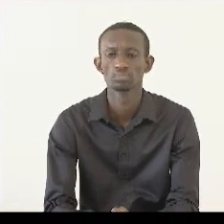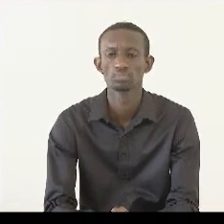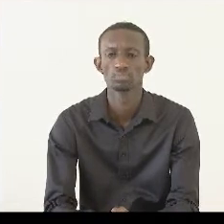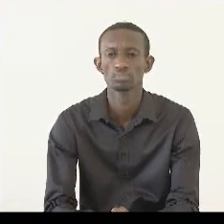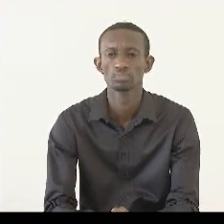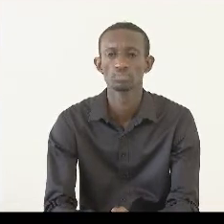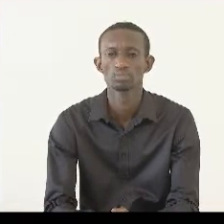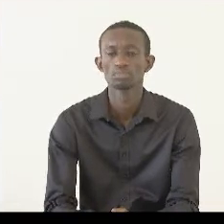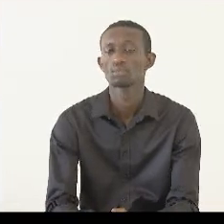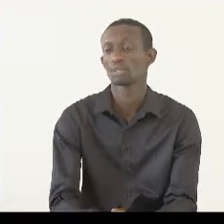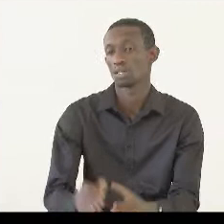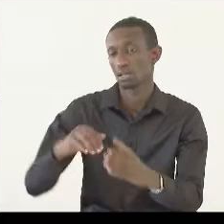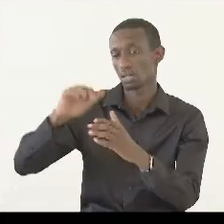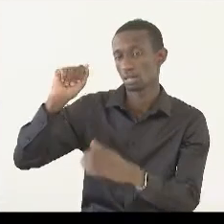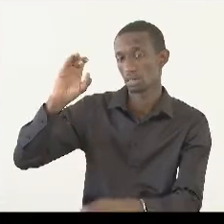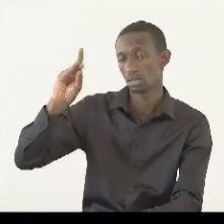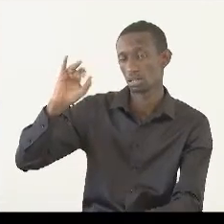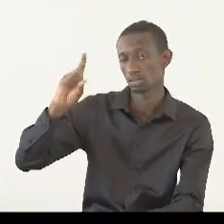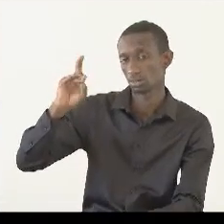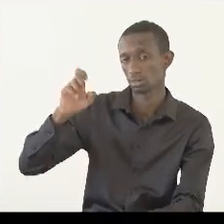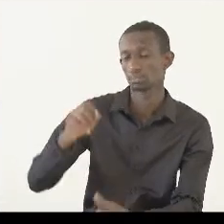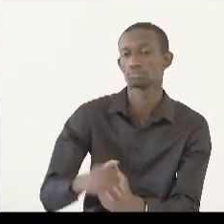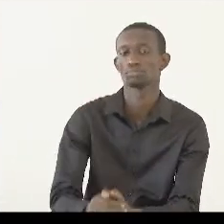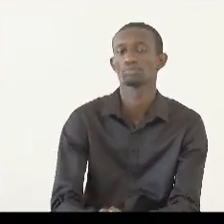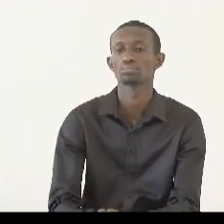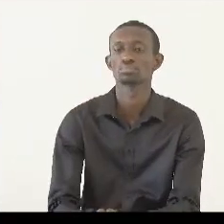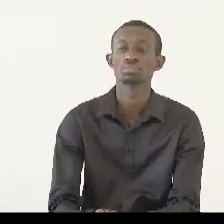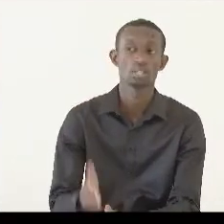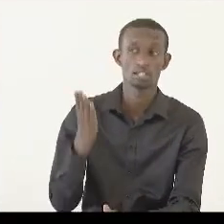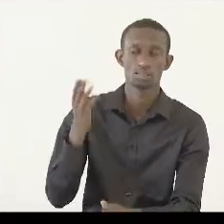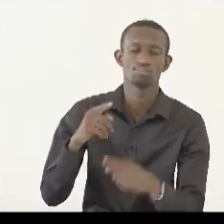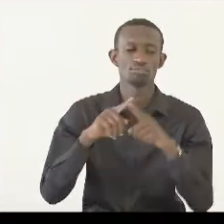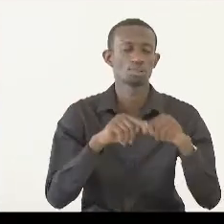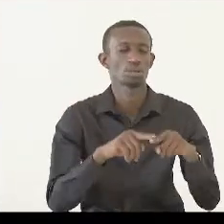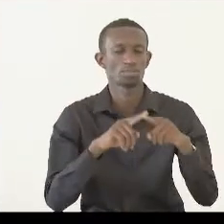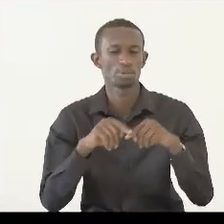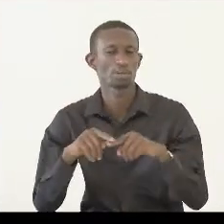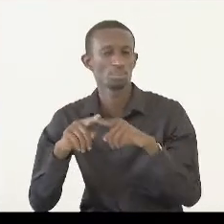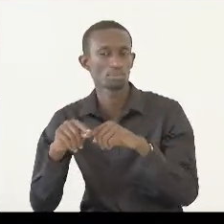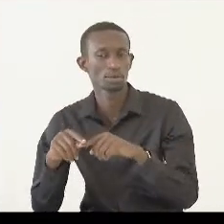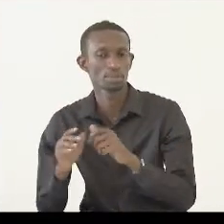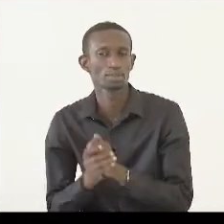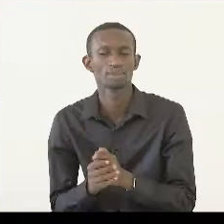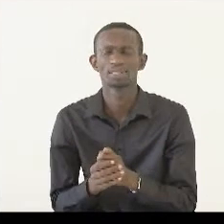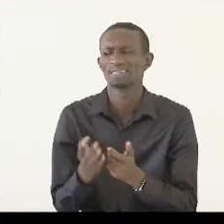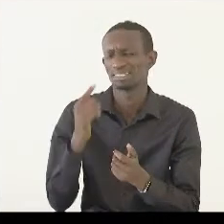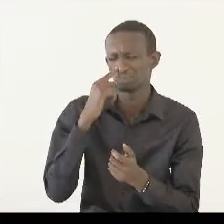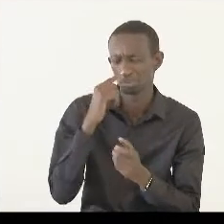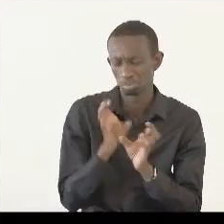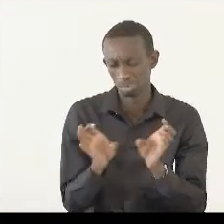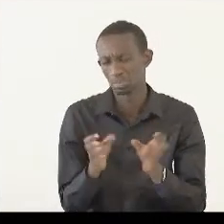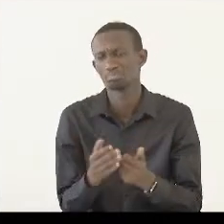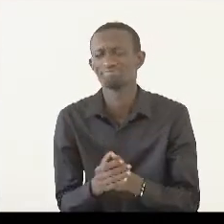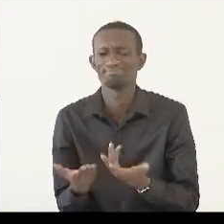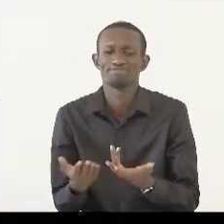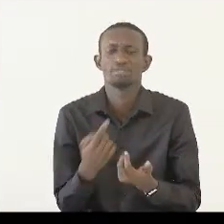On the acidity of the carboxylic acids, this will depend on the substituents, as we